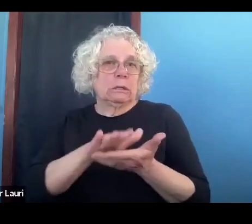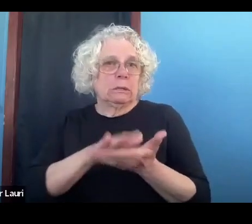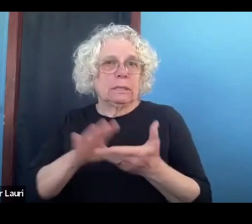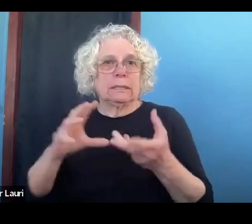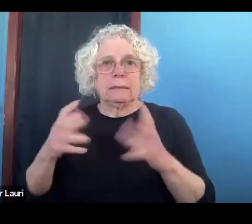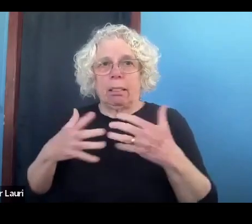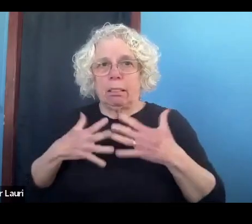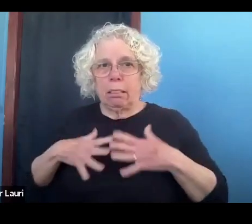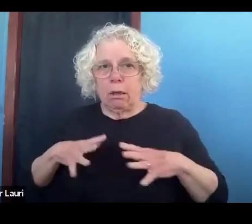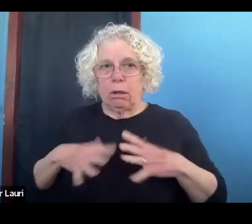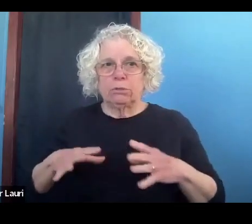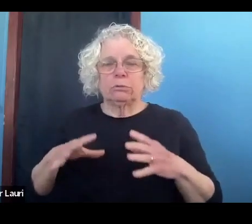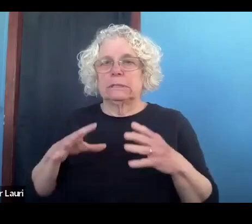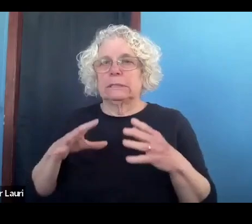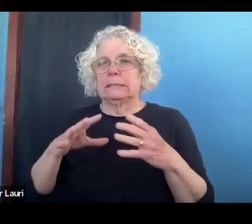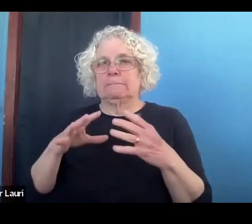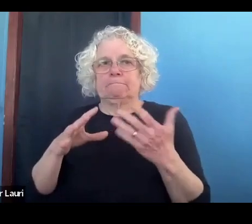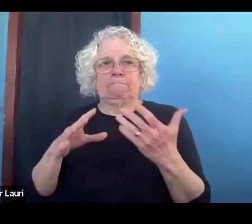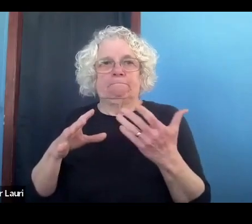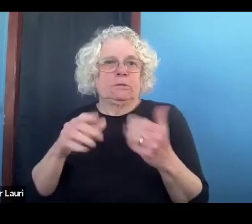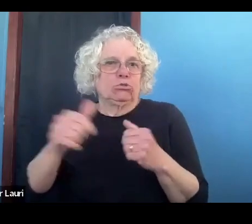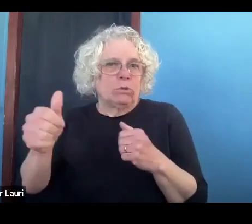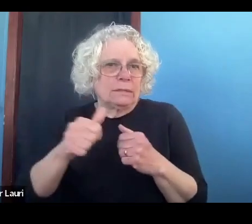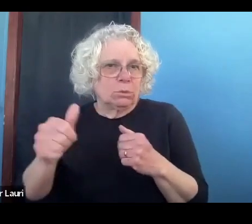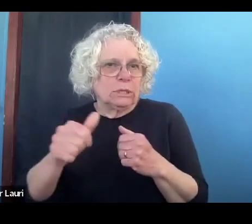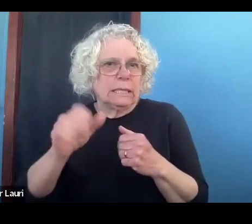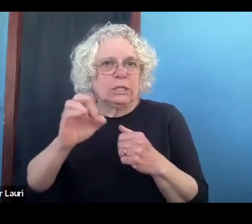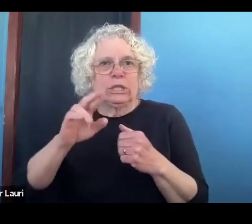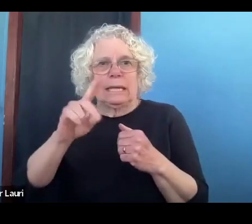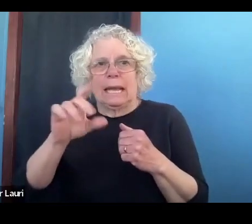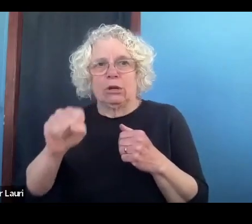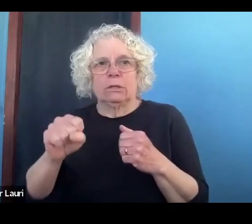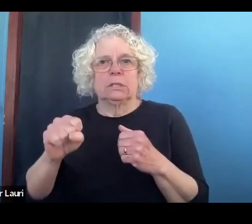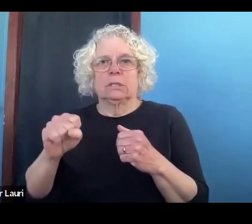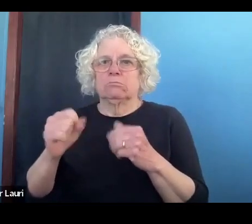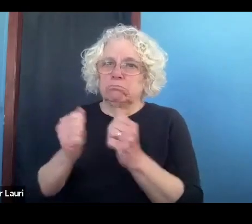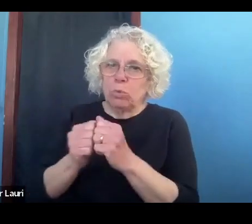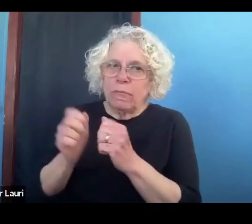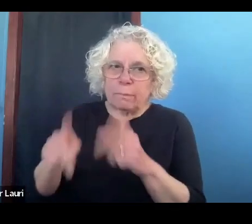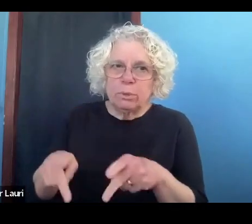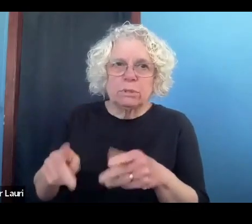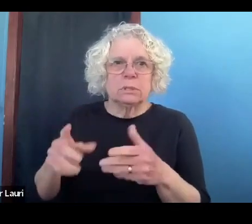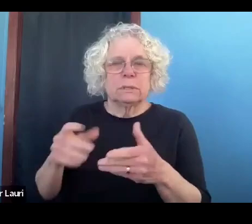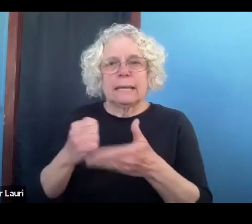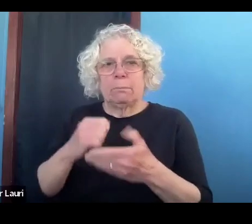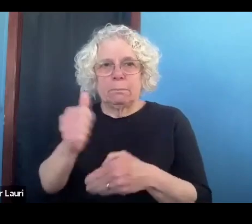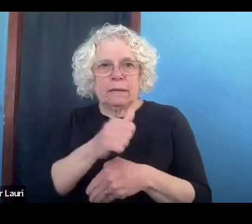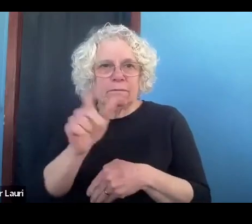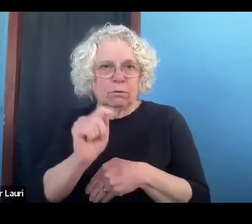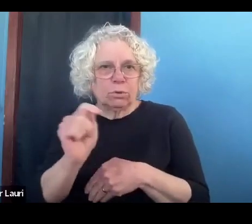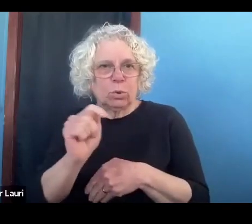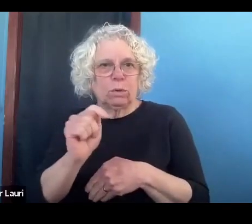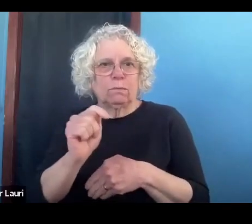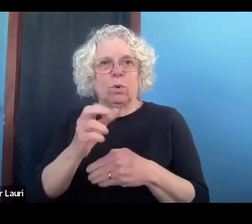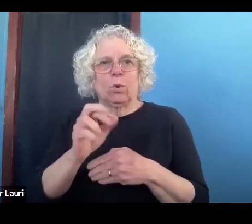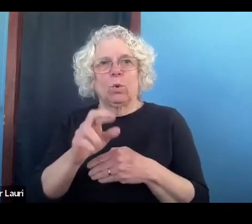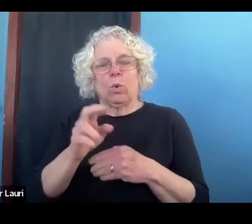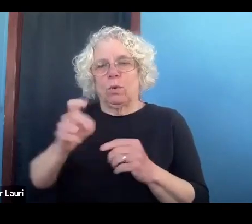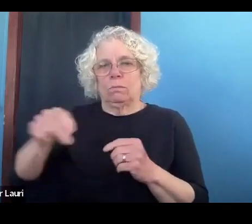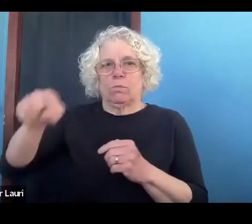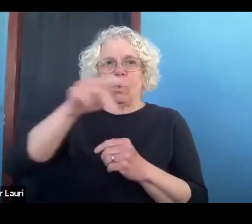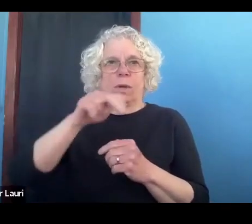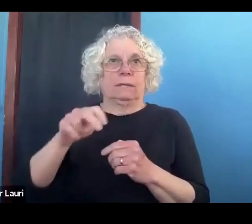laundry, household chores, transportation, companionship, help with toileting and transferring or moving